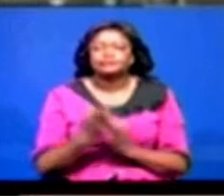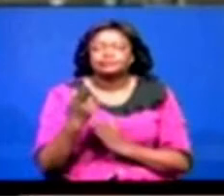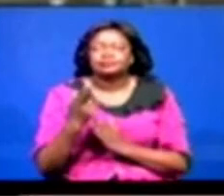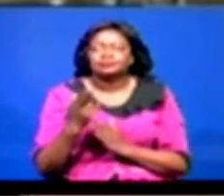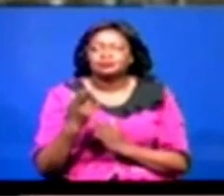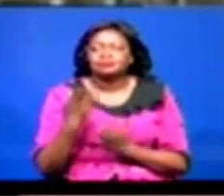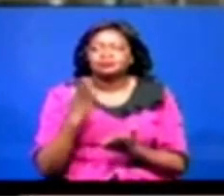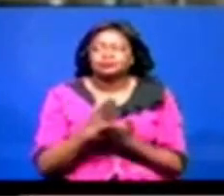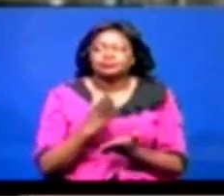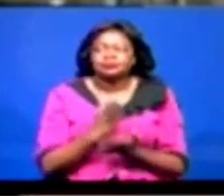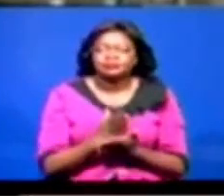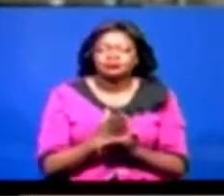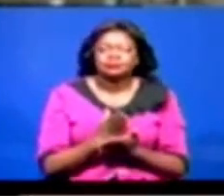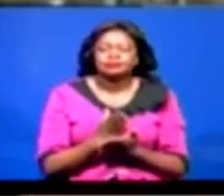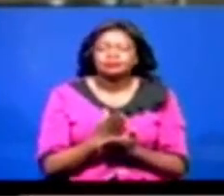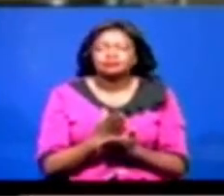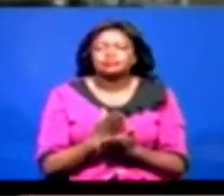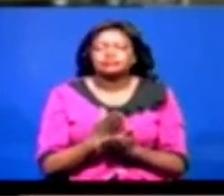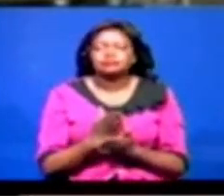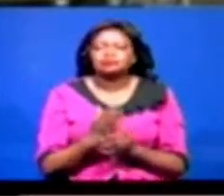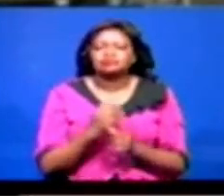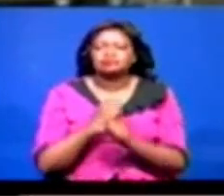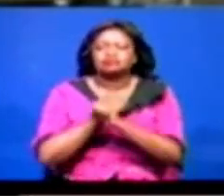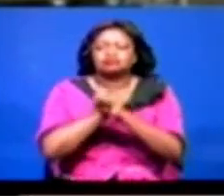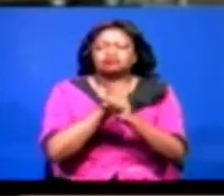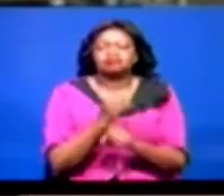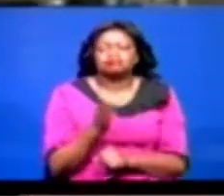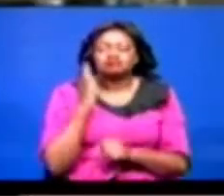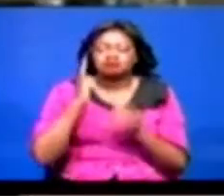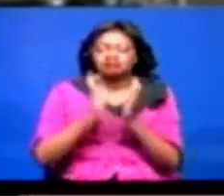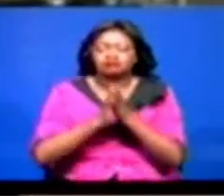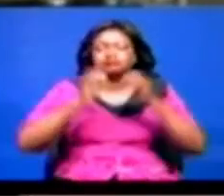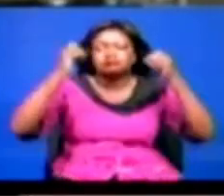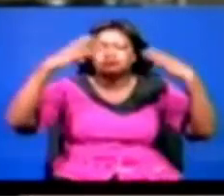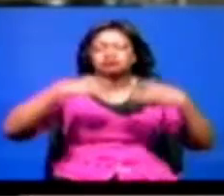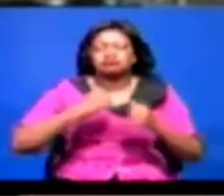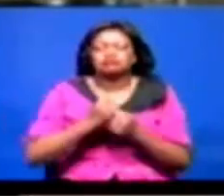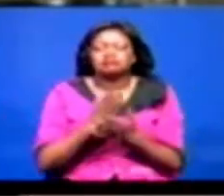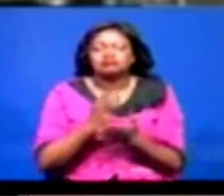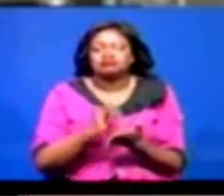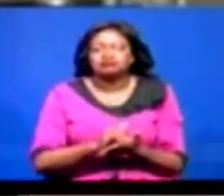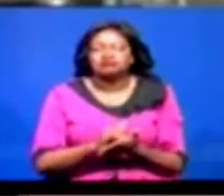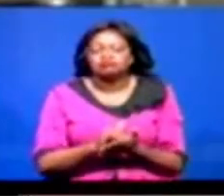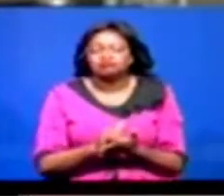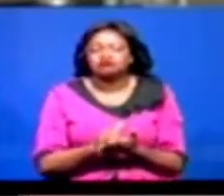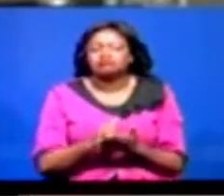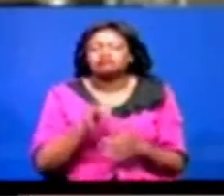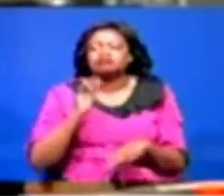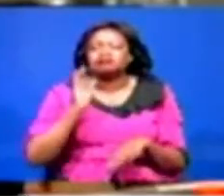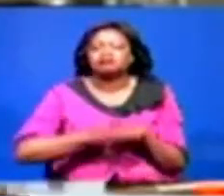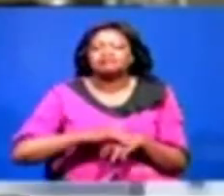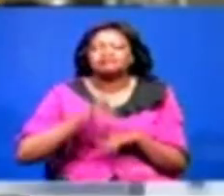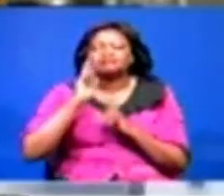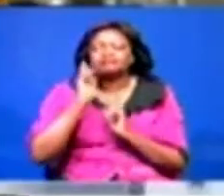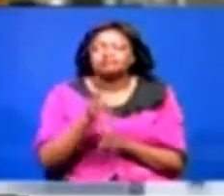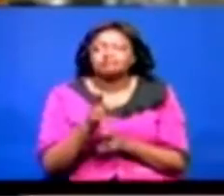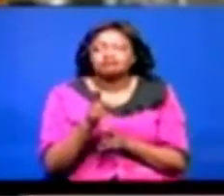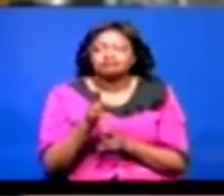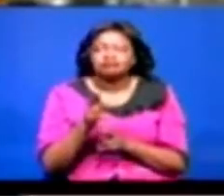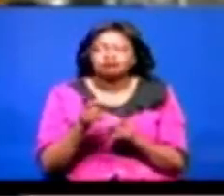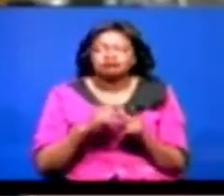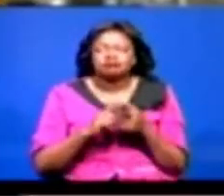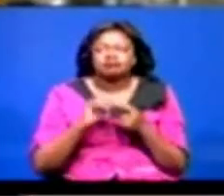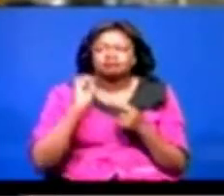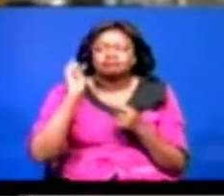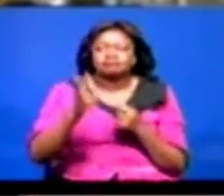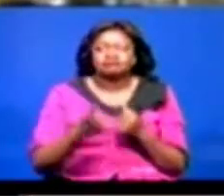verifiability, security, and transparency to guarantee accurate and verifiable results, I will take